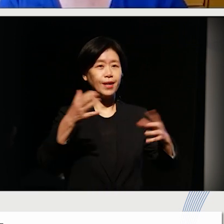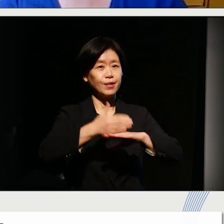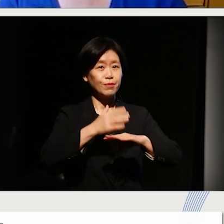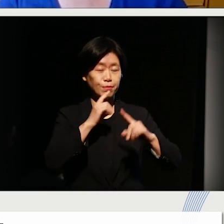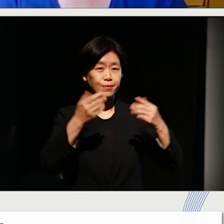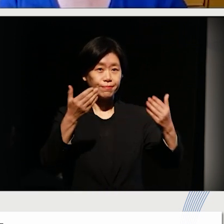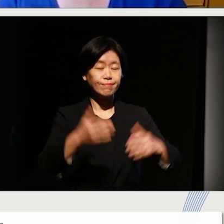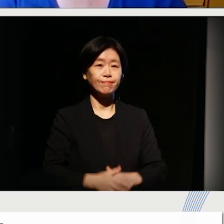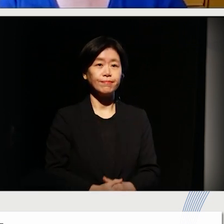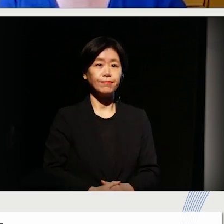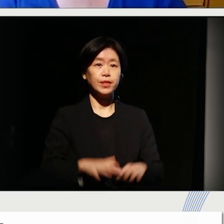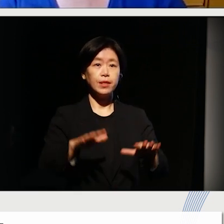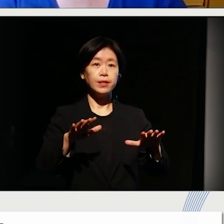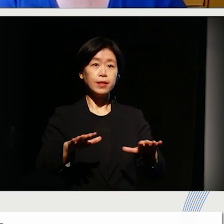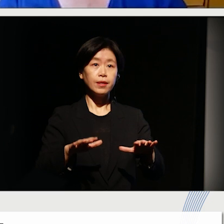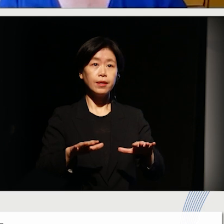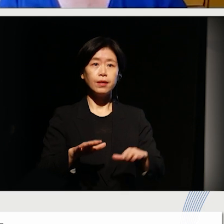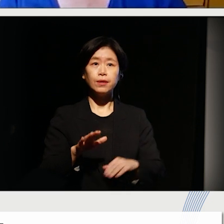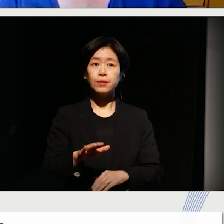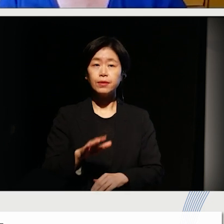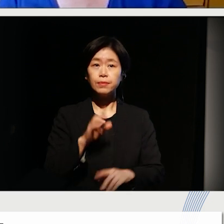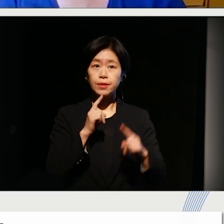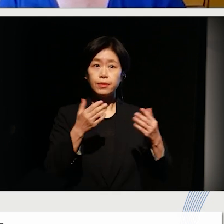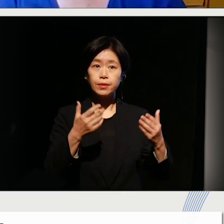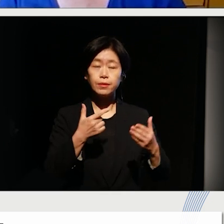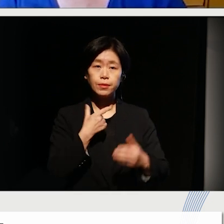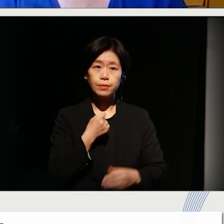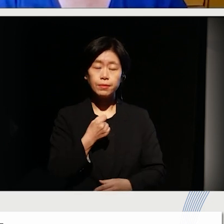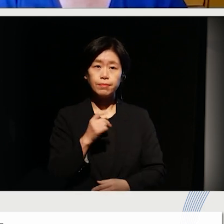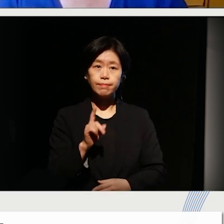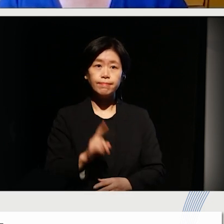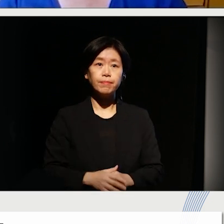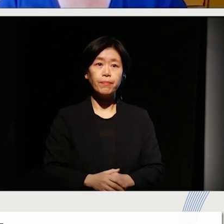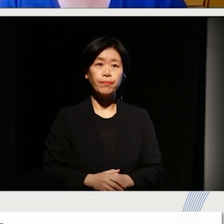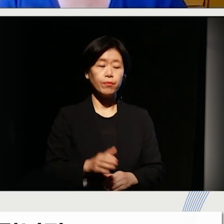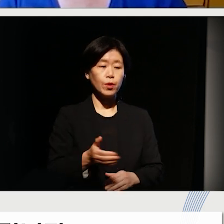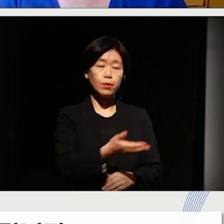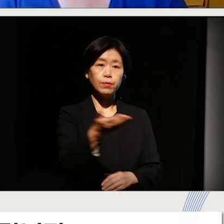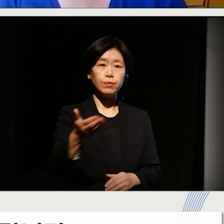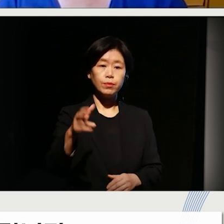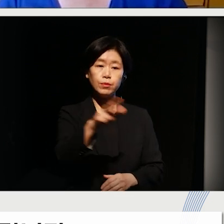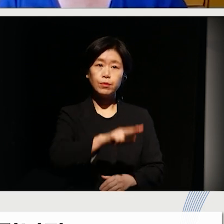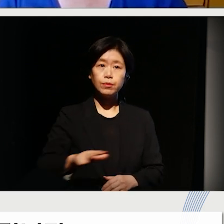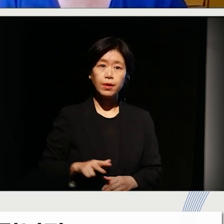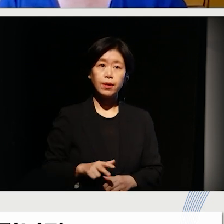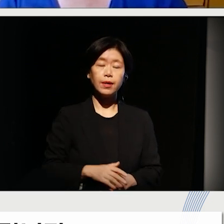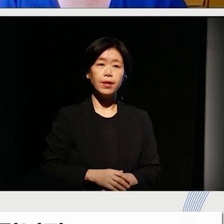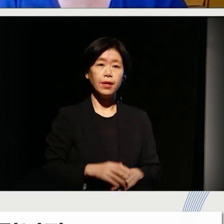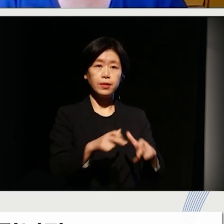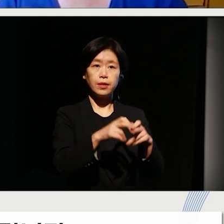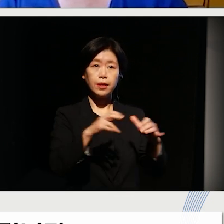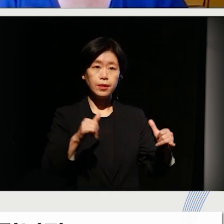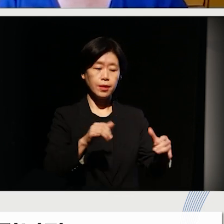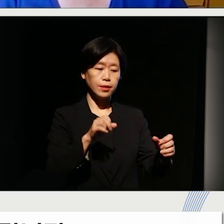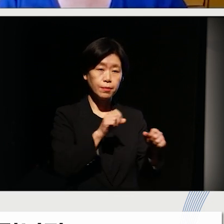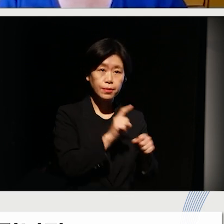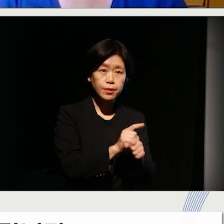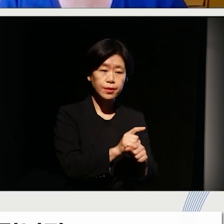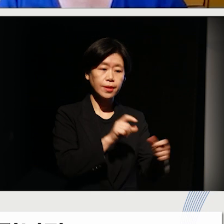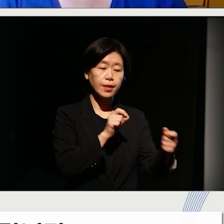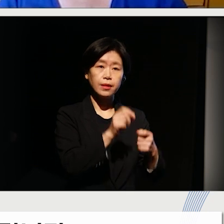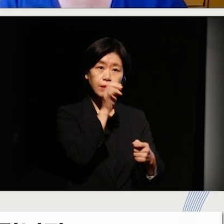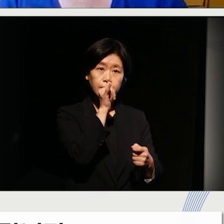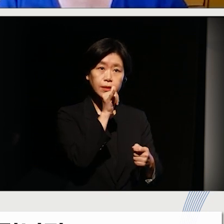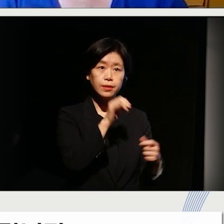to say will support your efforts to create a future that is sustainable and accessible for people